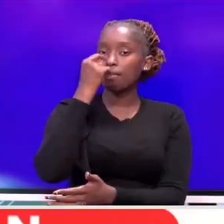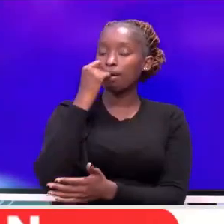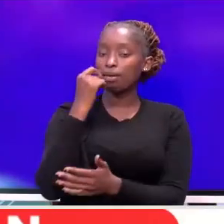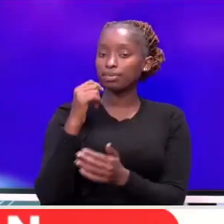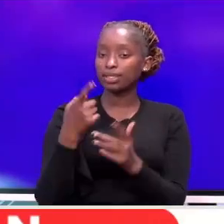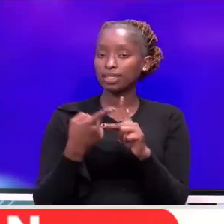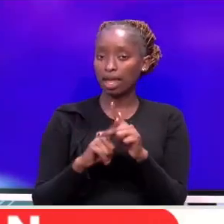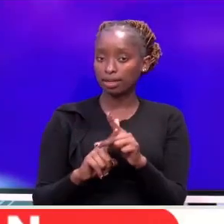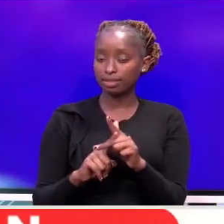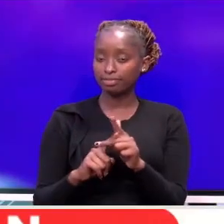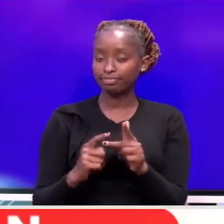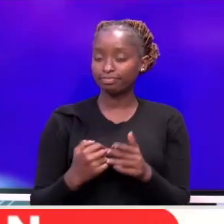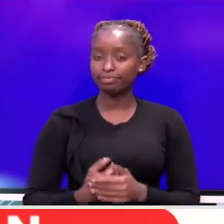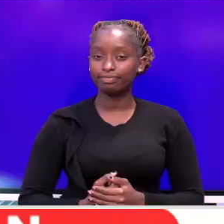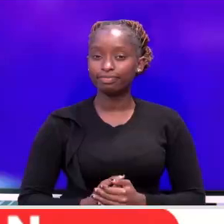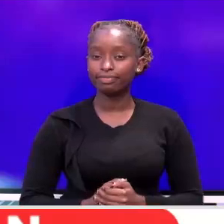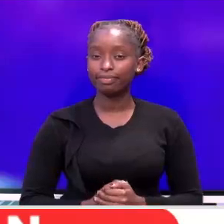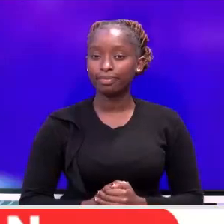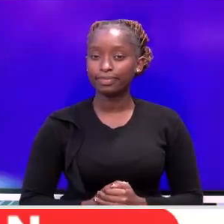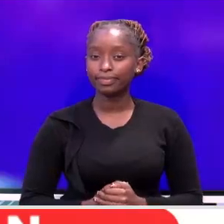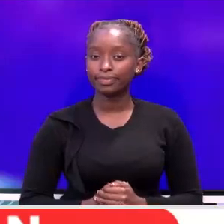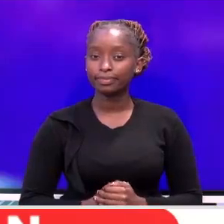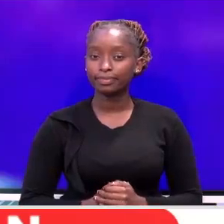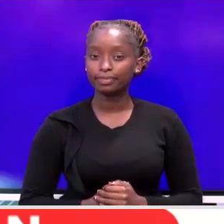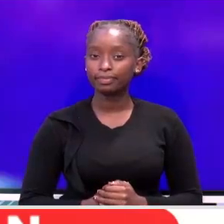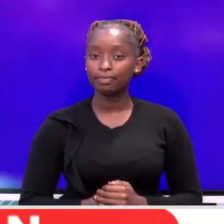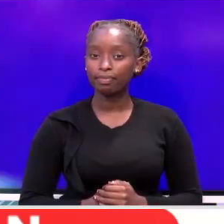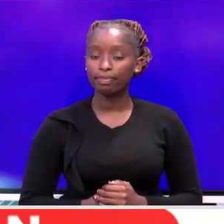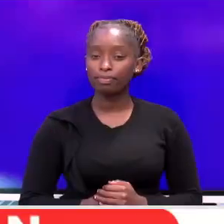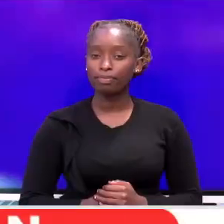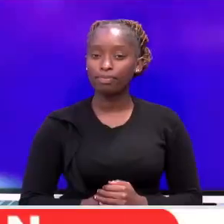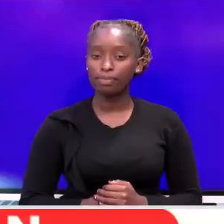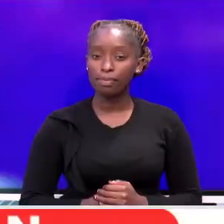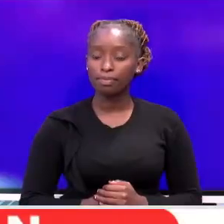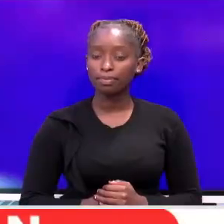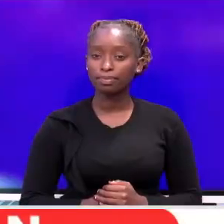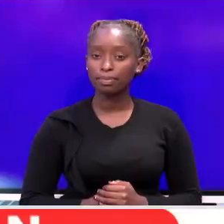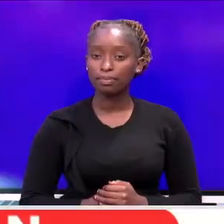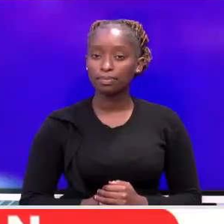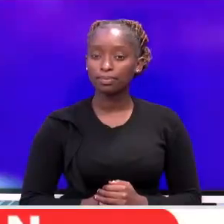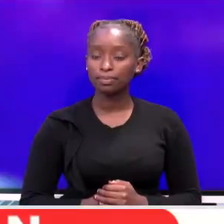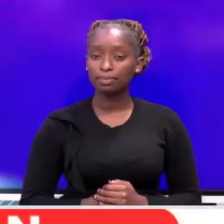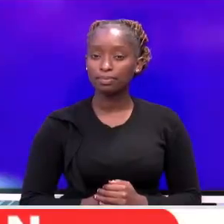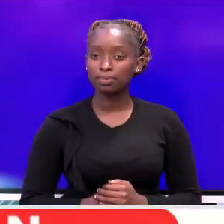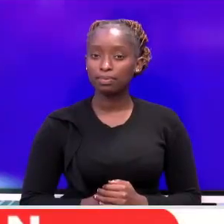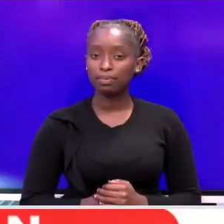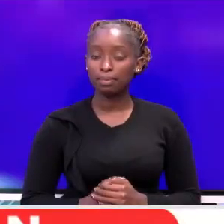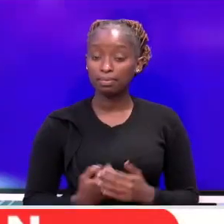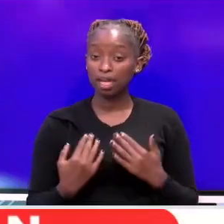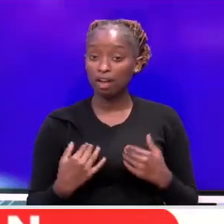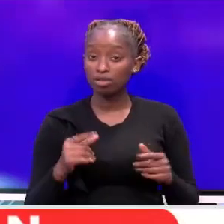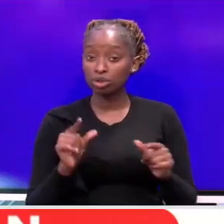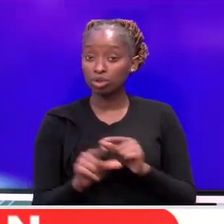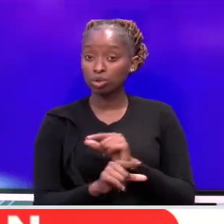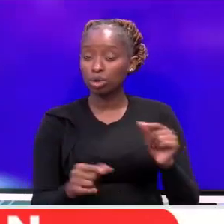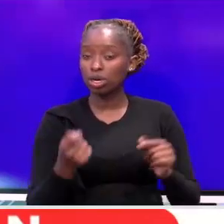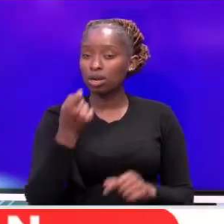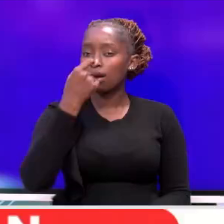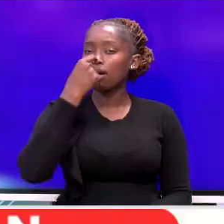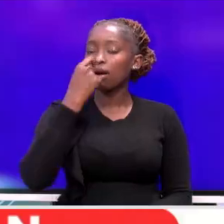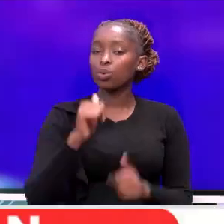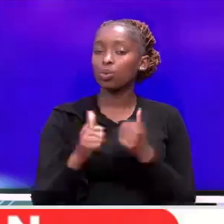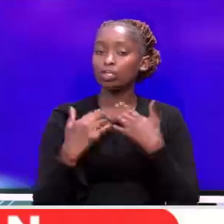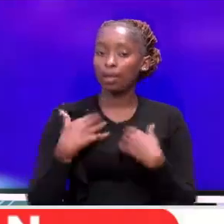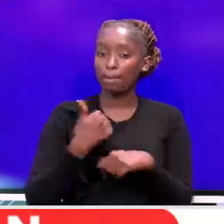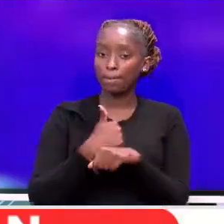very own Isaac Famba informs us. The reason is on the dire shortage of children's vaccine created